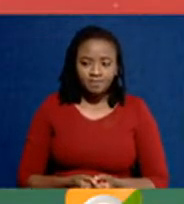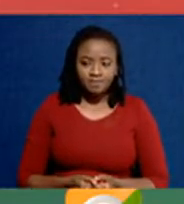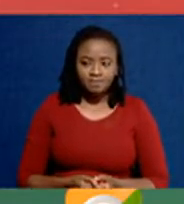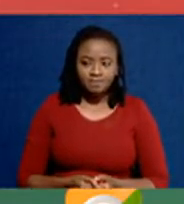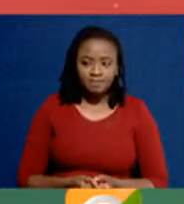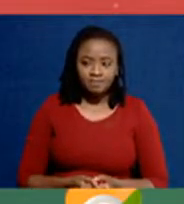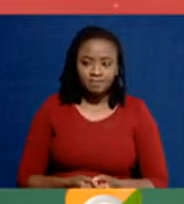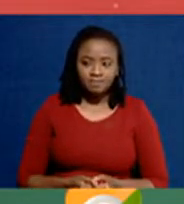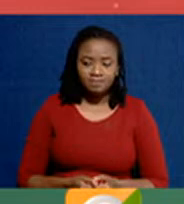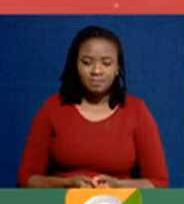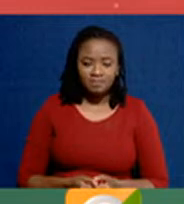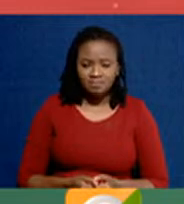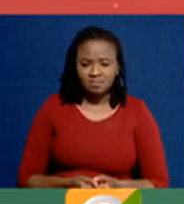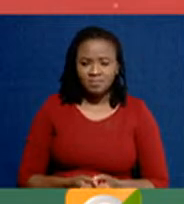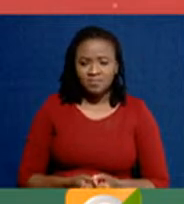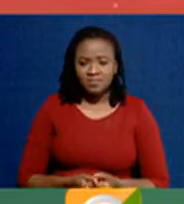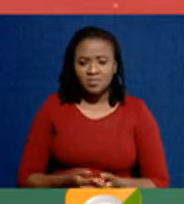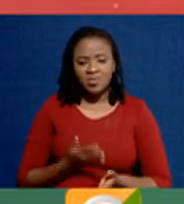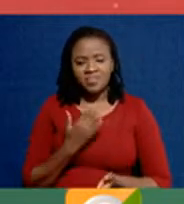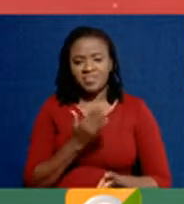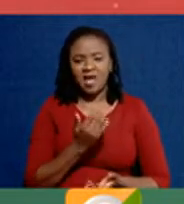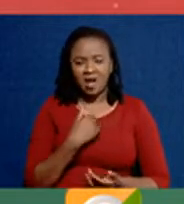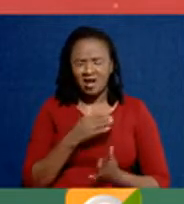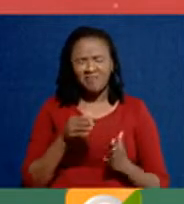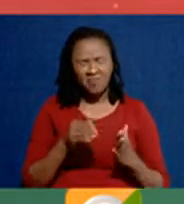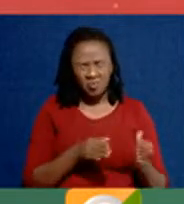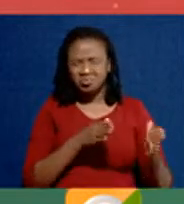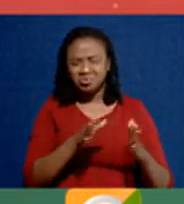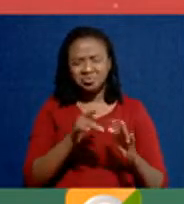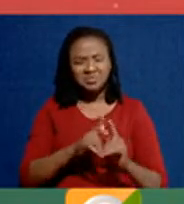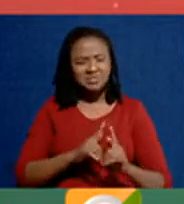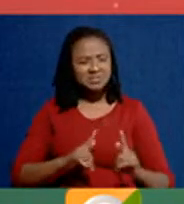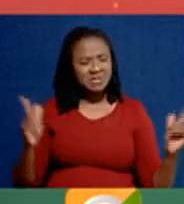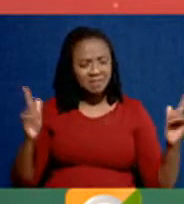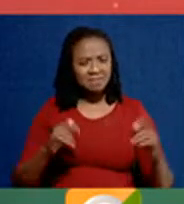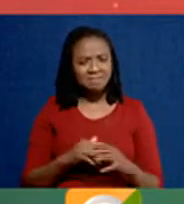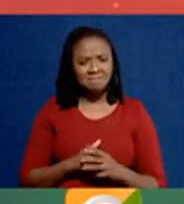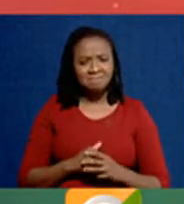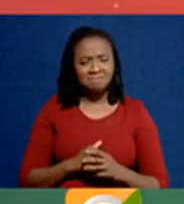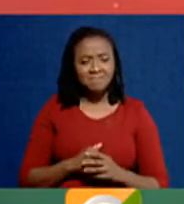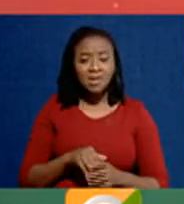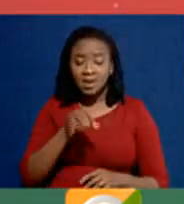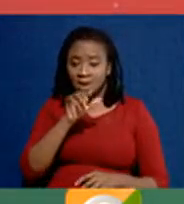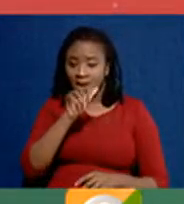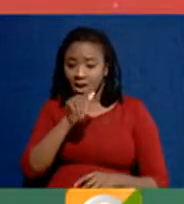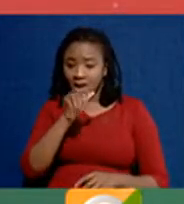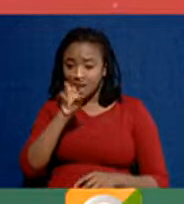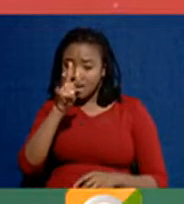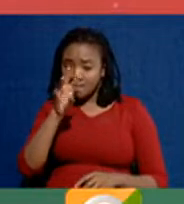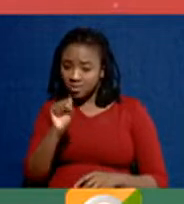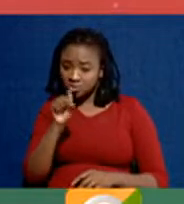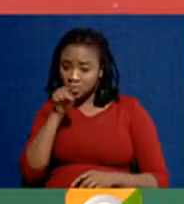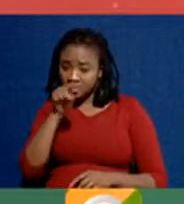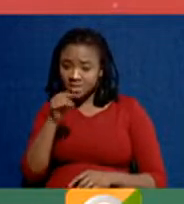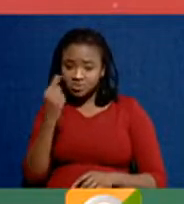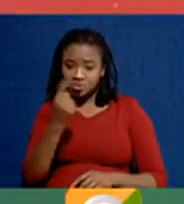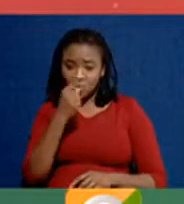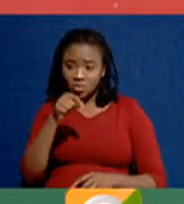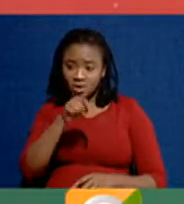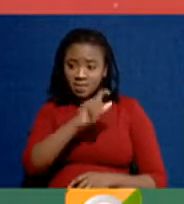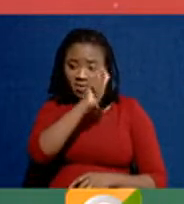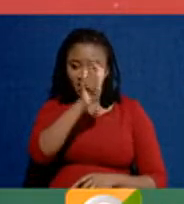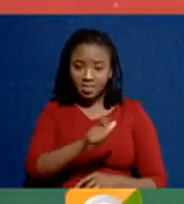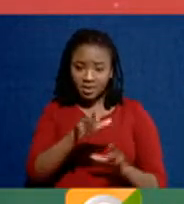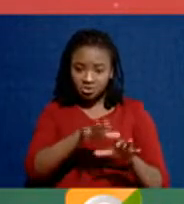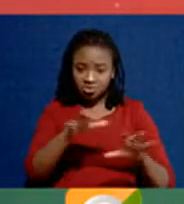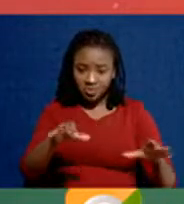The potential is immense. Amazon Web Services is not just about mere presence in the regional market. It